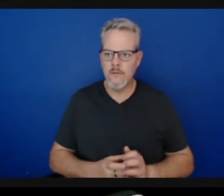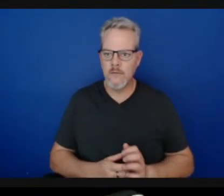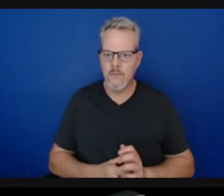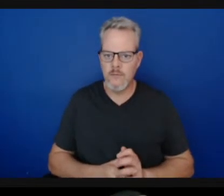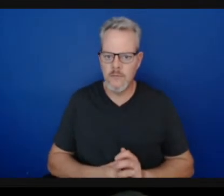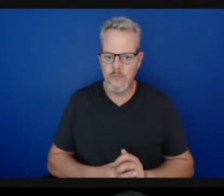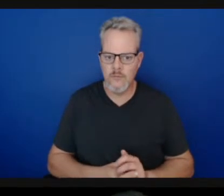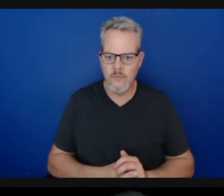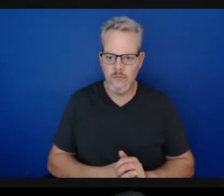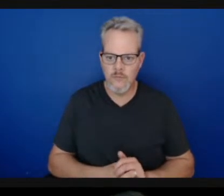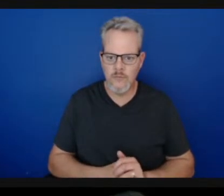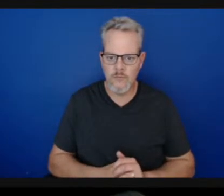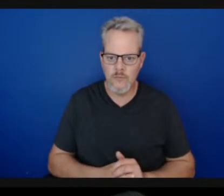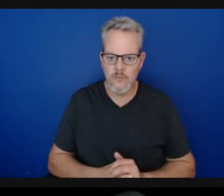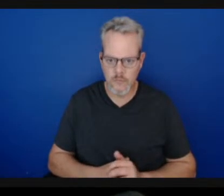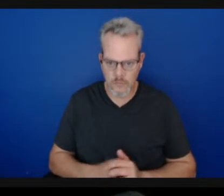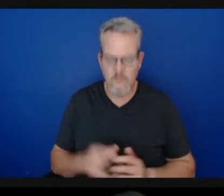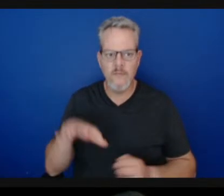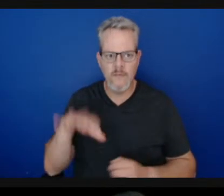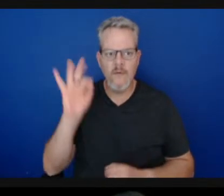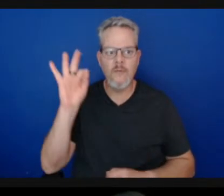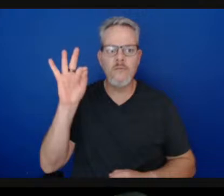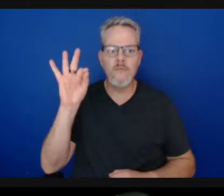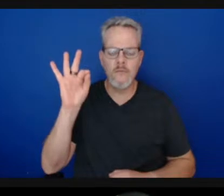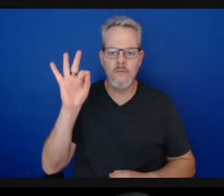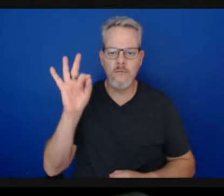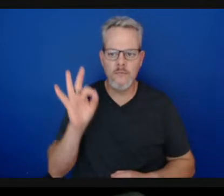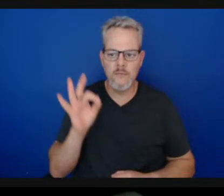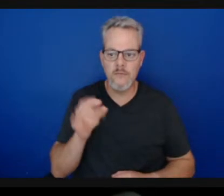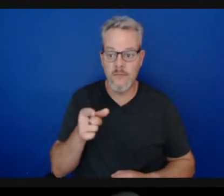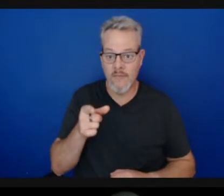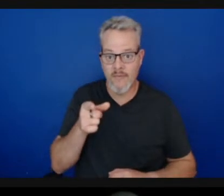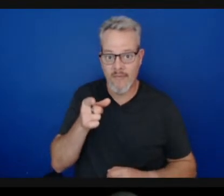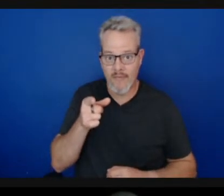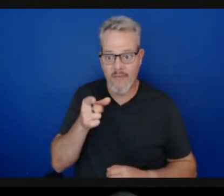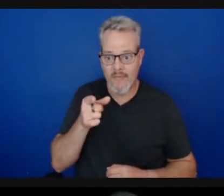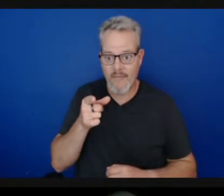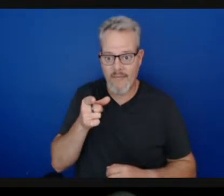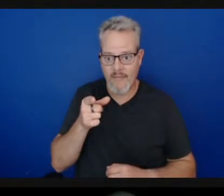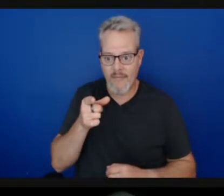Okay, there it is. So that's the one that we were zoomed in on,